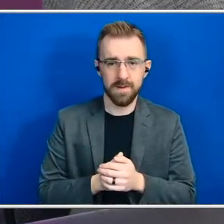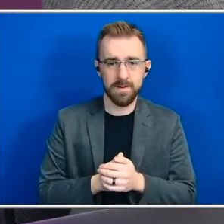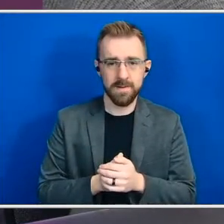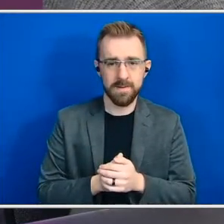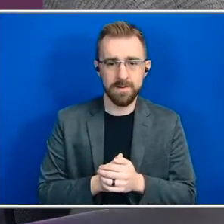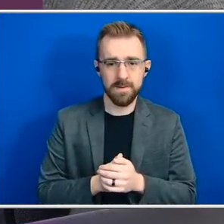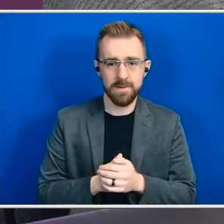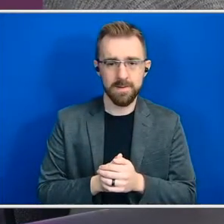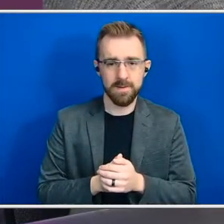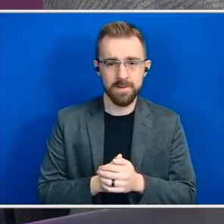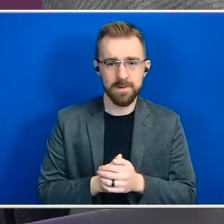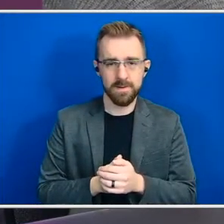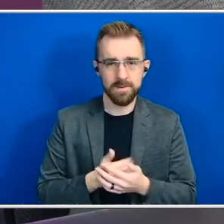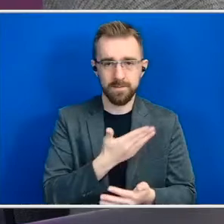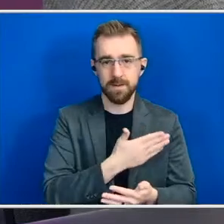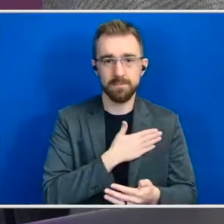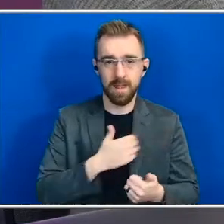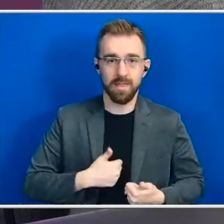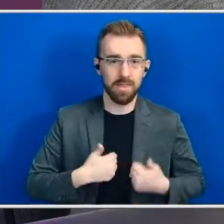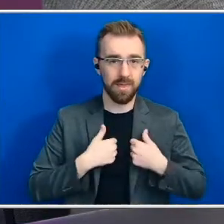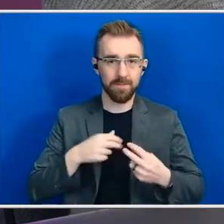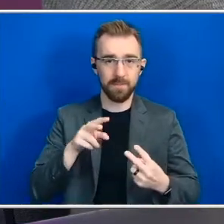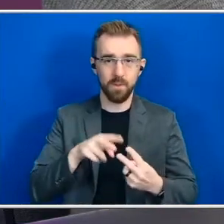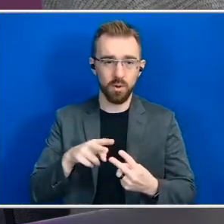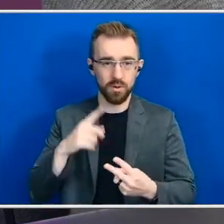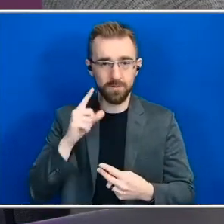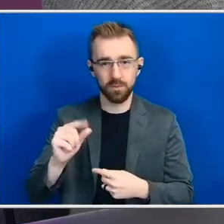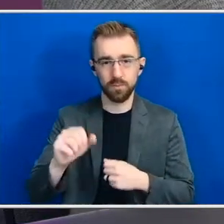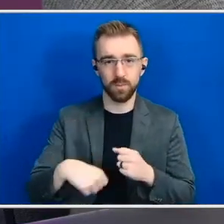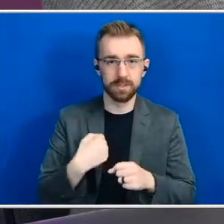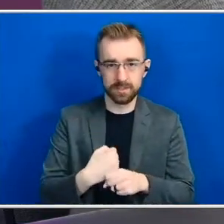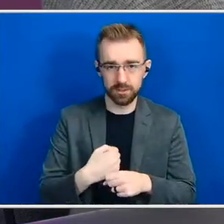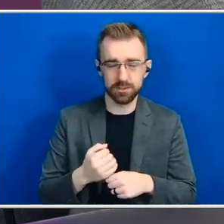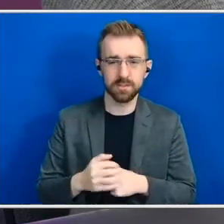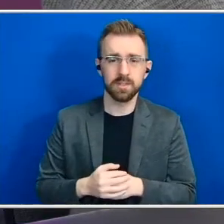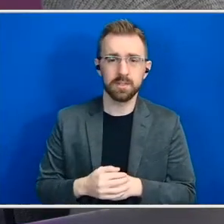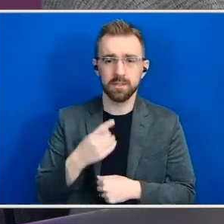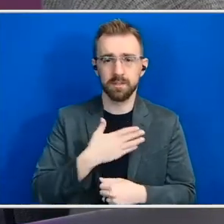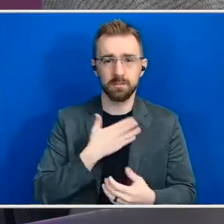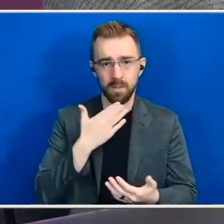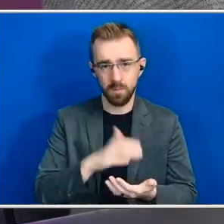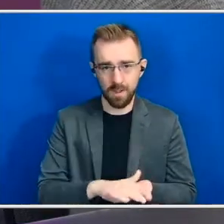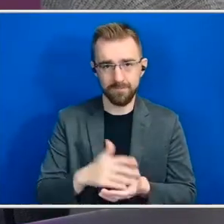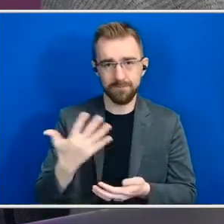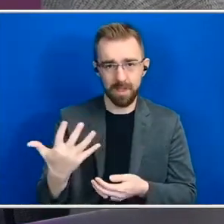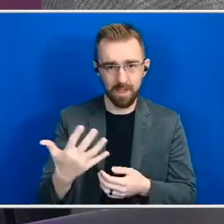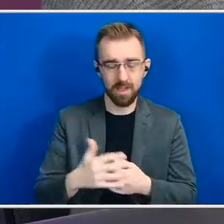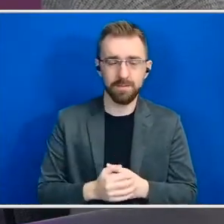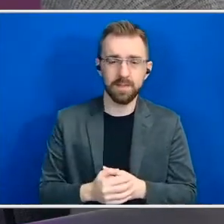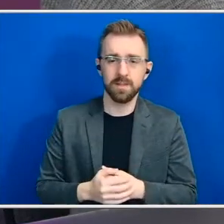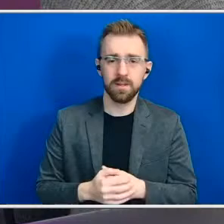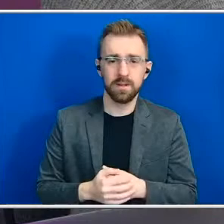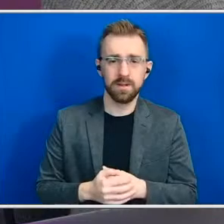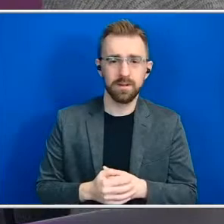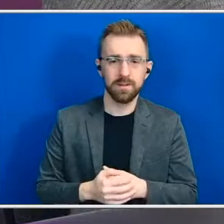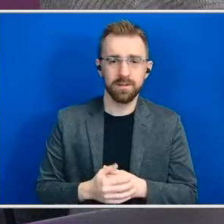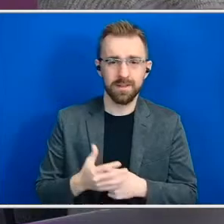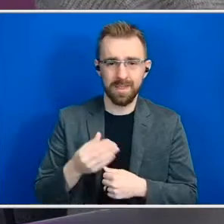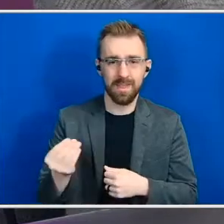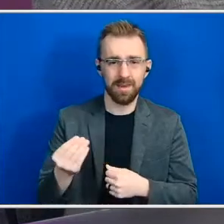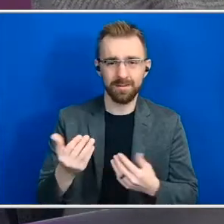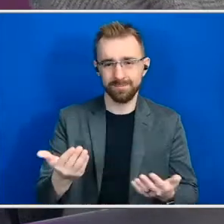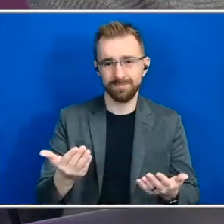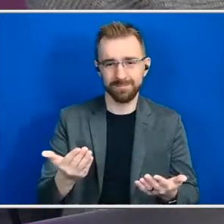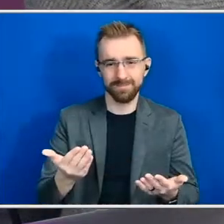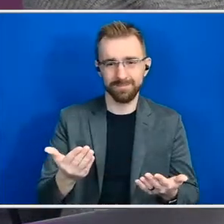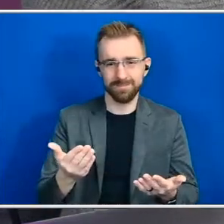she's my life partner for 20 years. She's my wife for 5. And